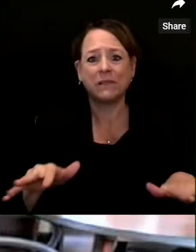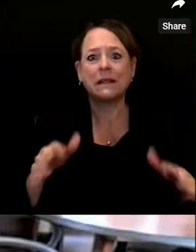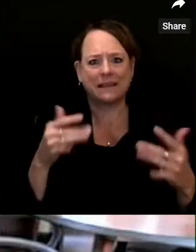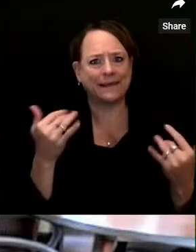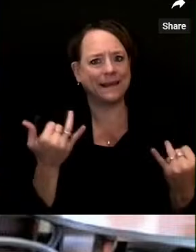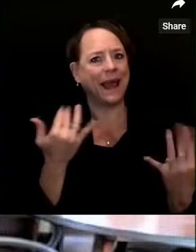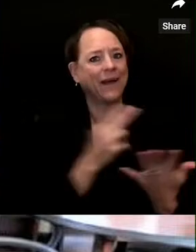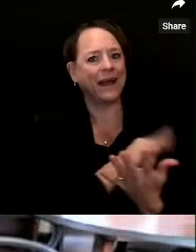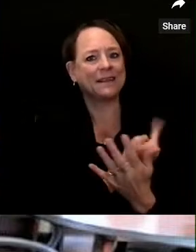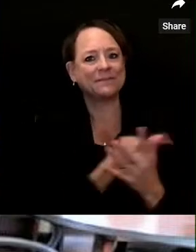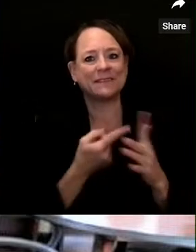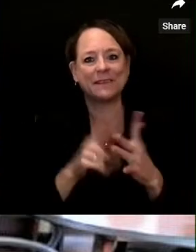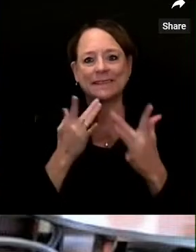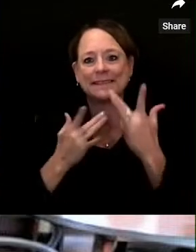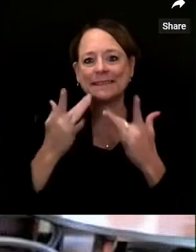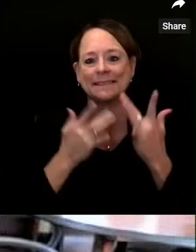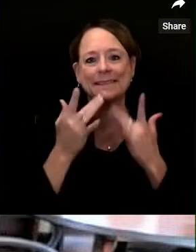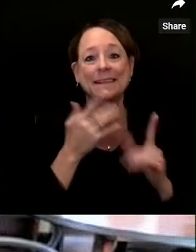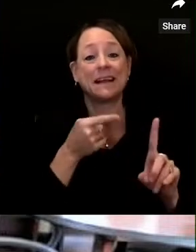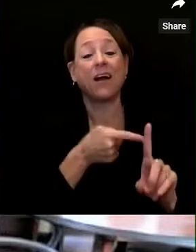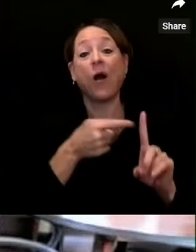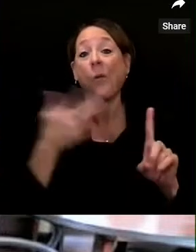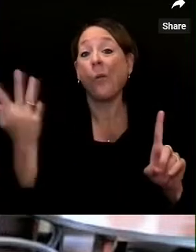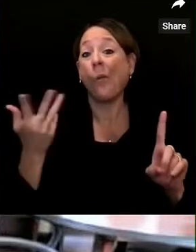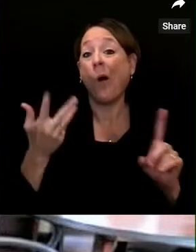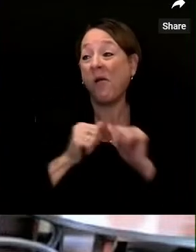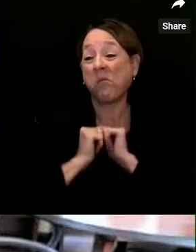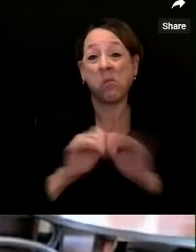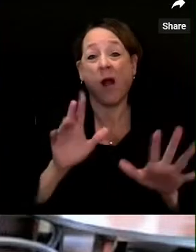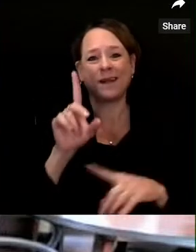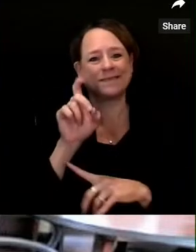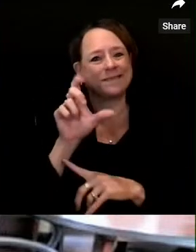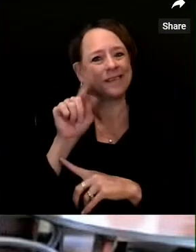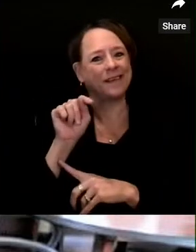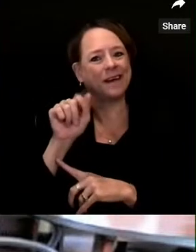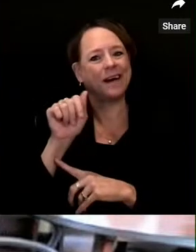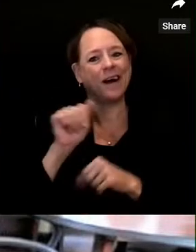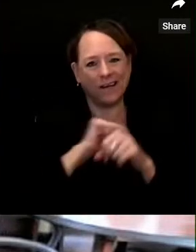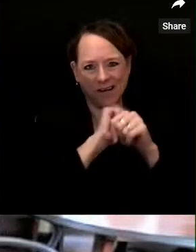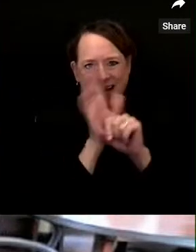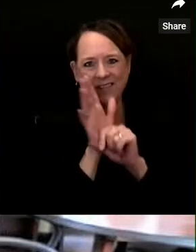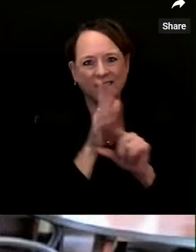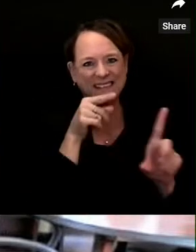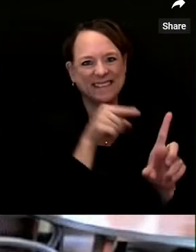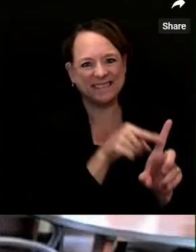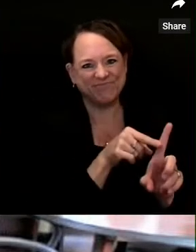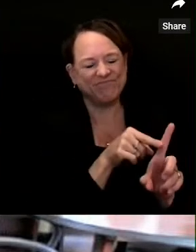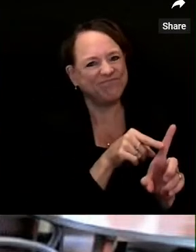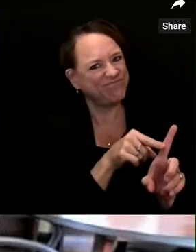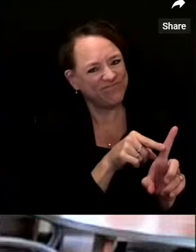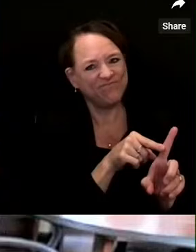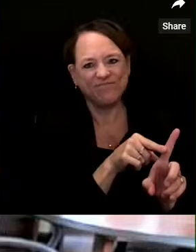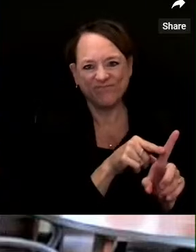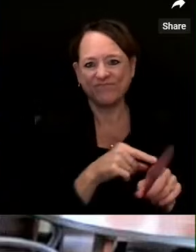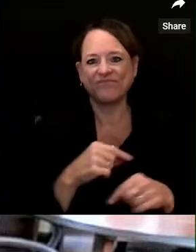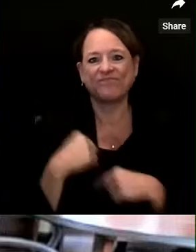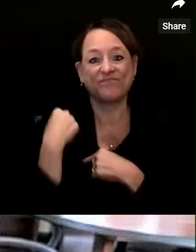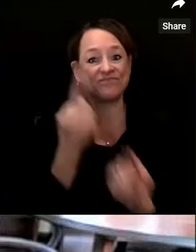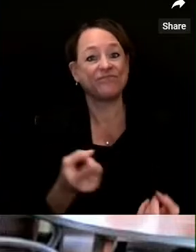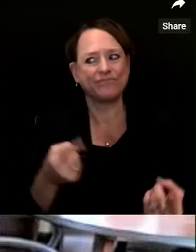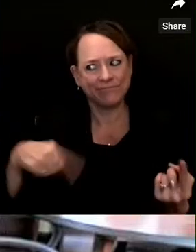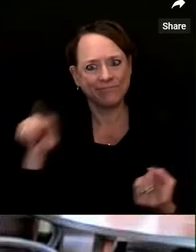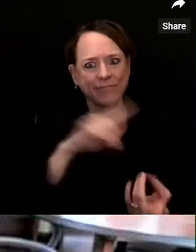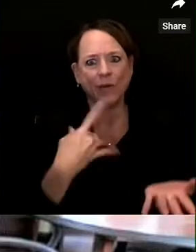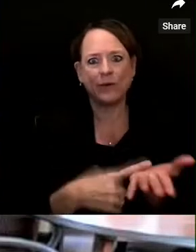we've been talking about and combating for weeks now. And that's why it's really important that we increase